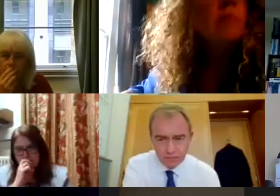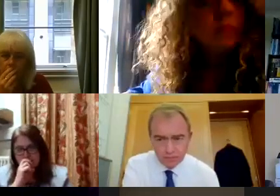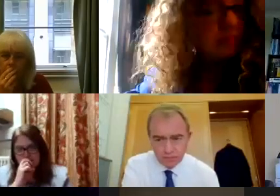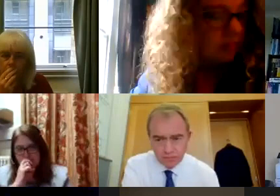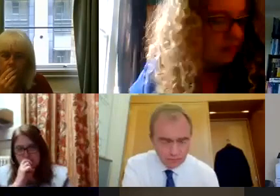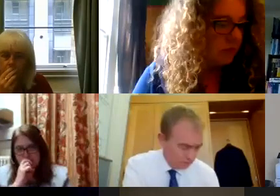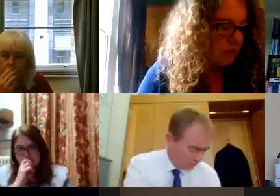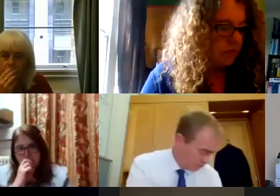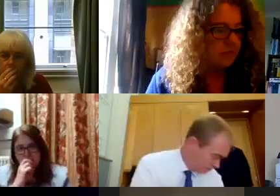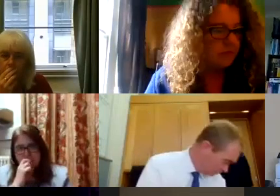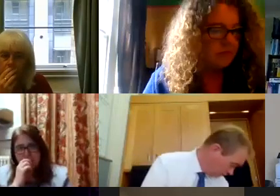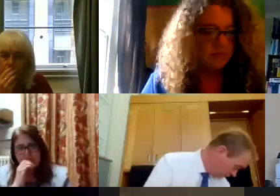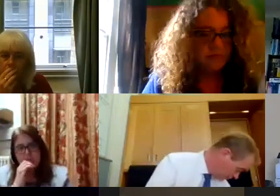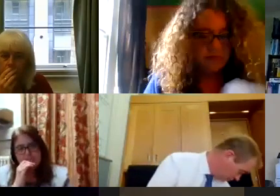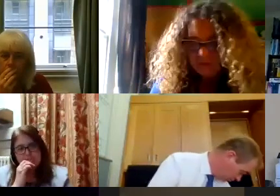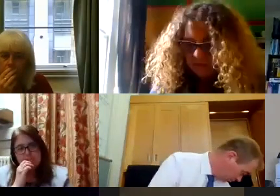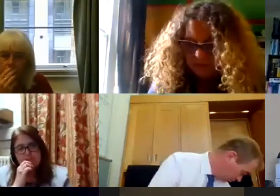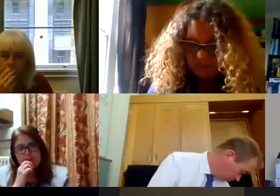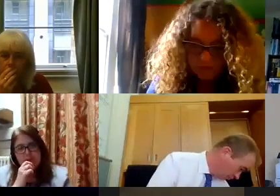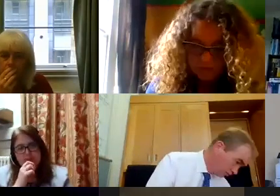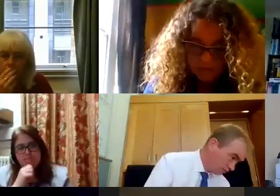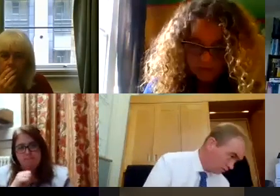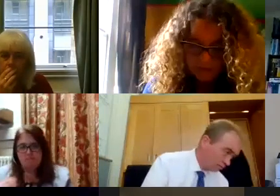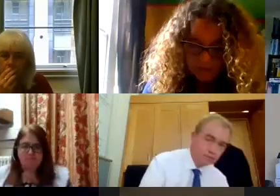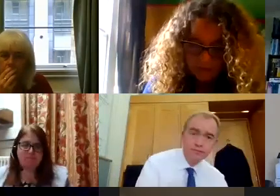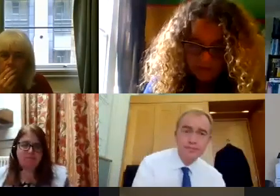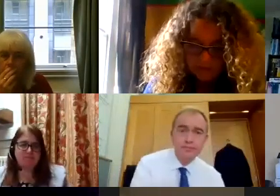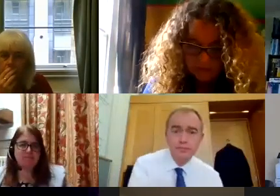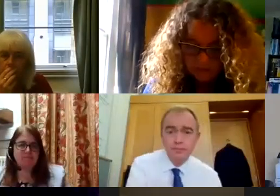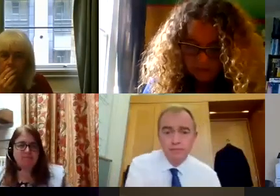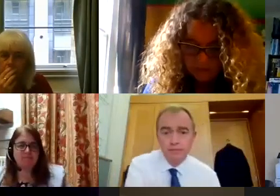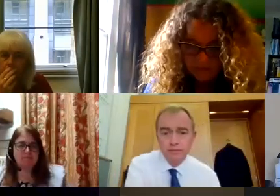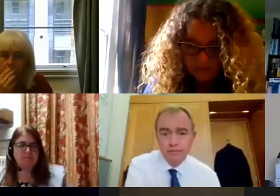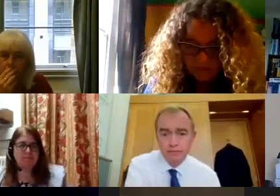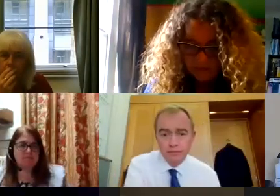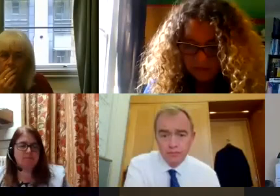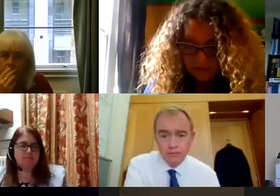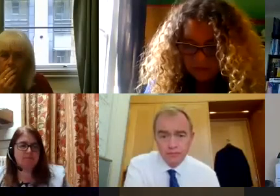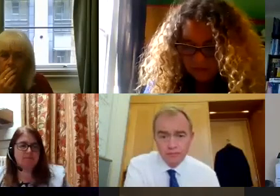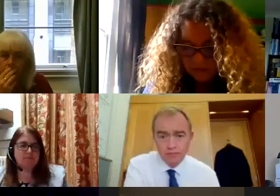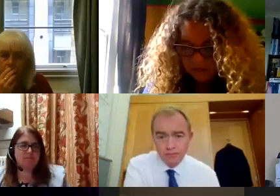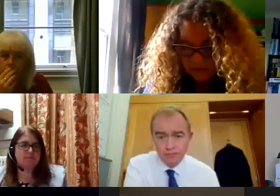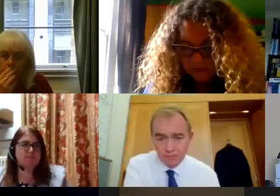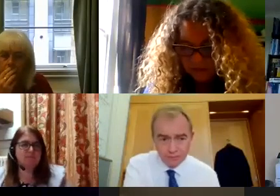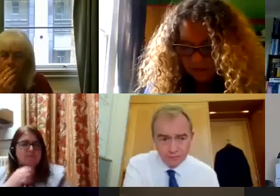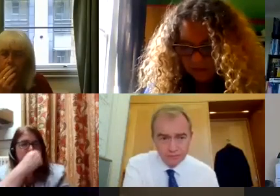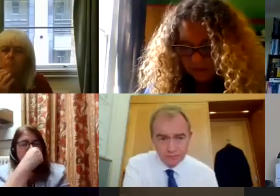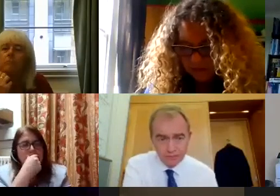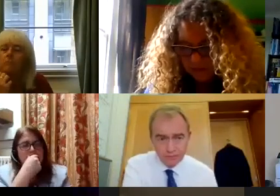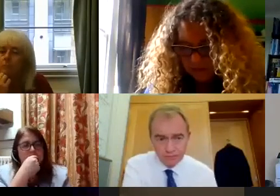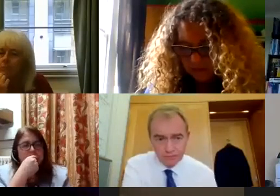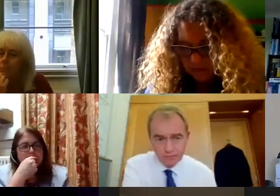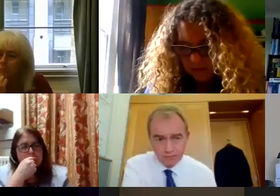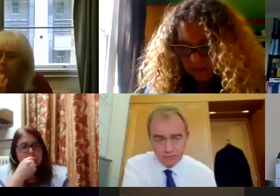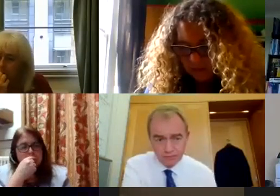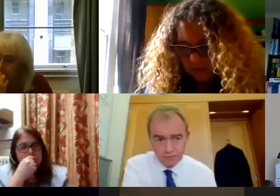function during today's event. But before we get into the main event, there is an announcement I wish to make. I'm sad